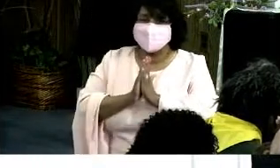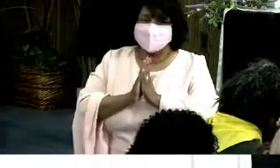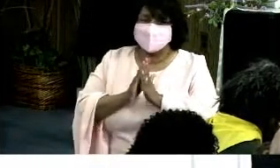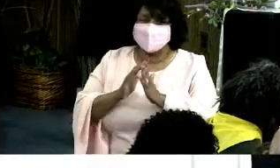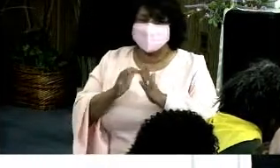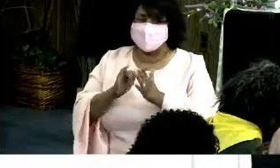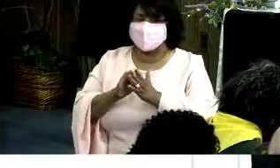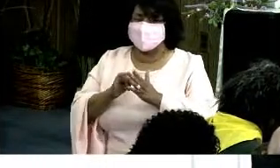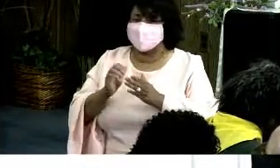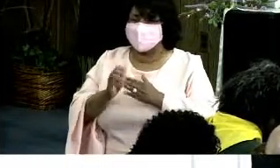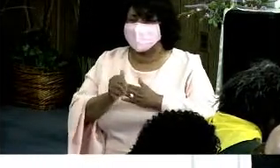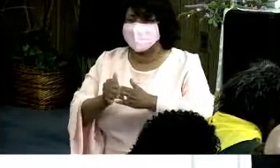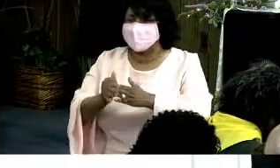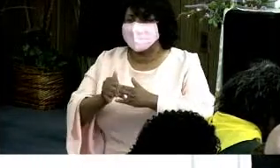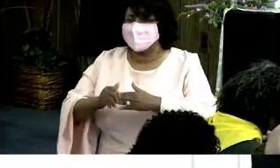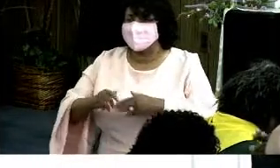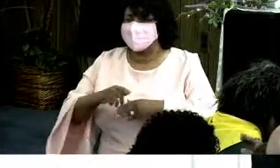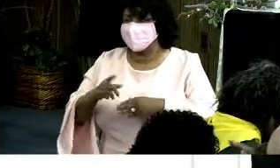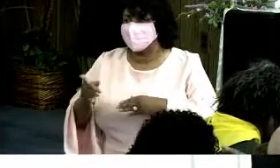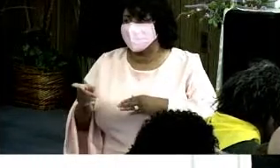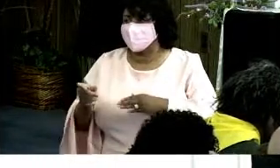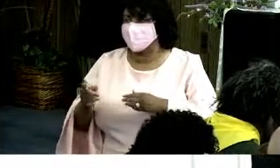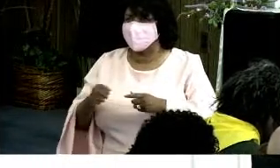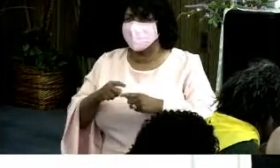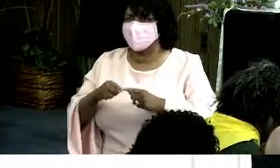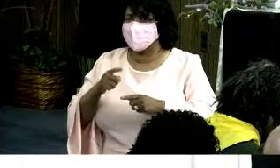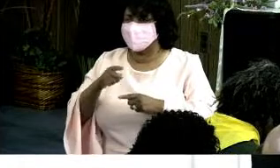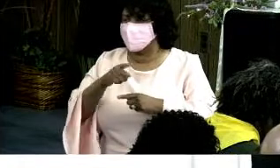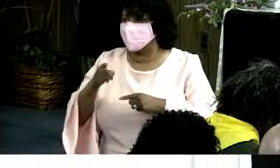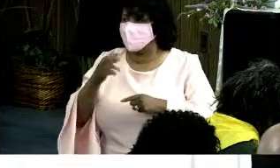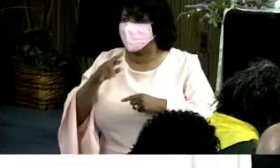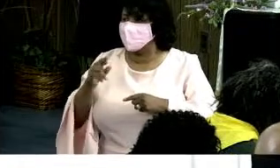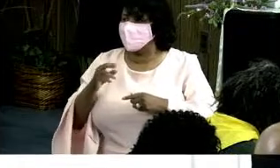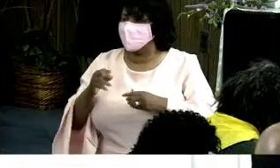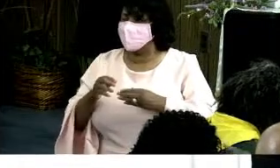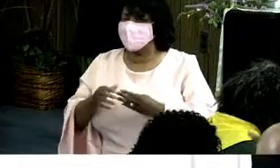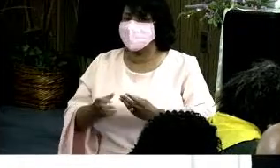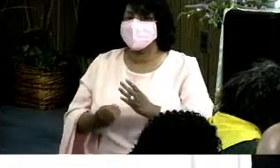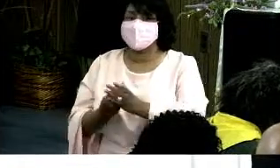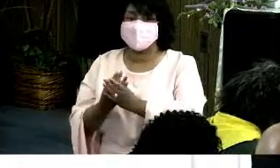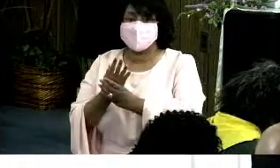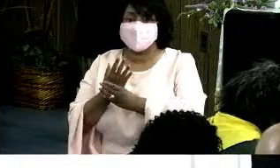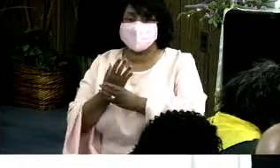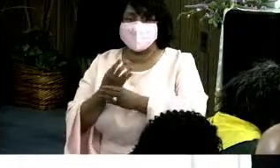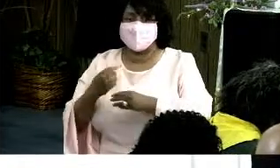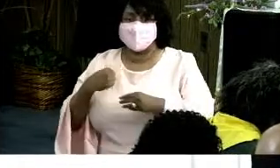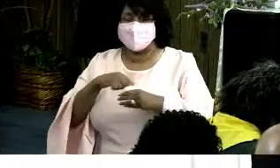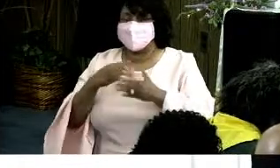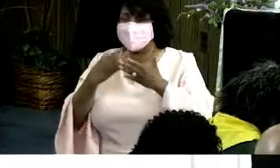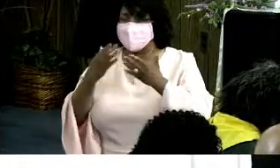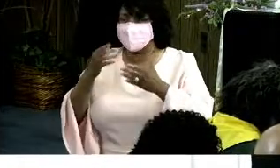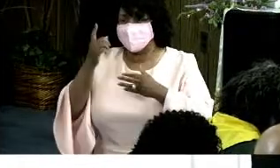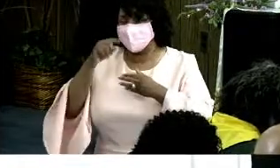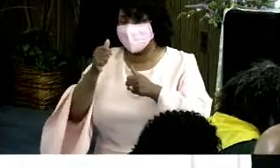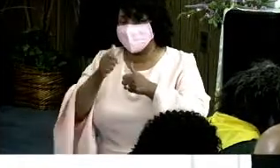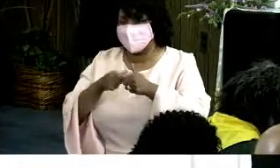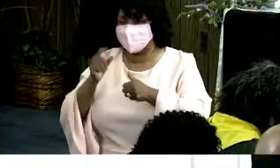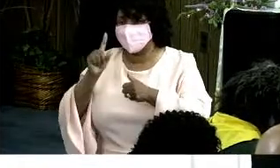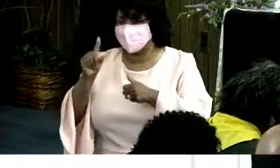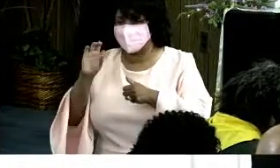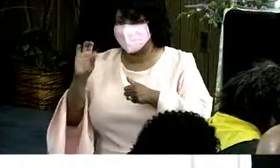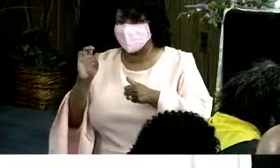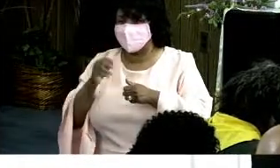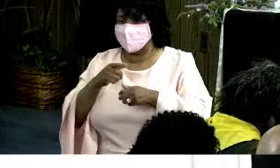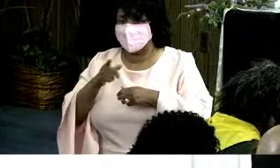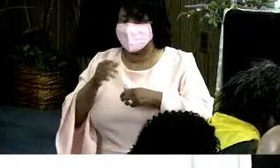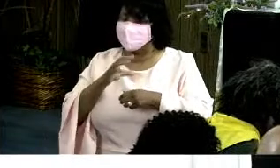church when they are grown. We thank you, God, for each and every one of them. We pray for their parents, their families,